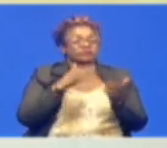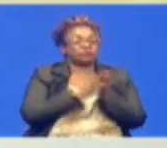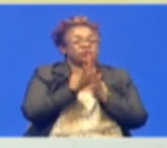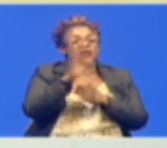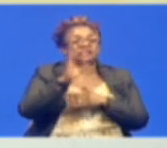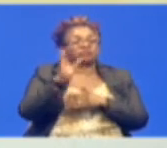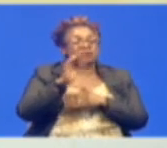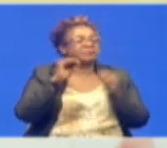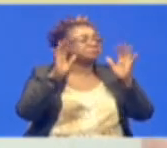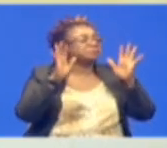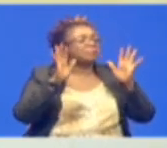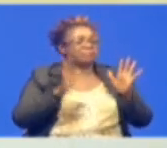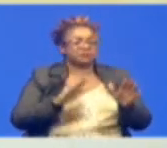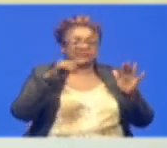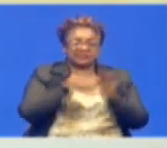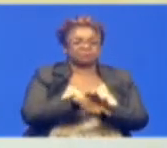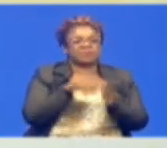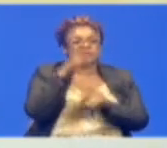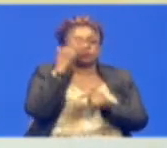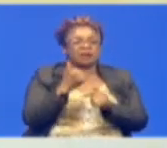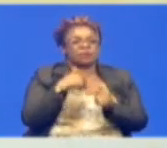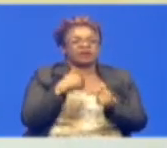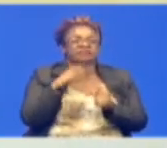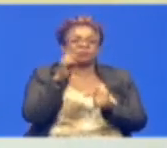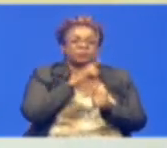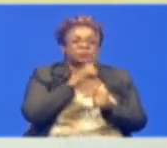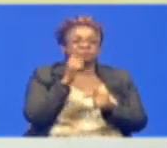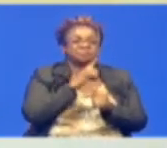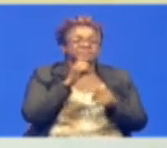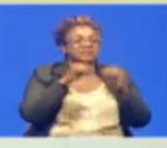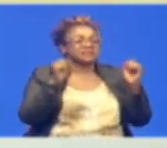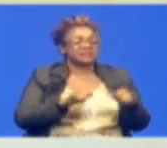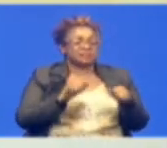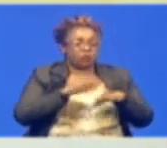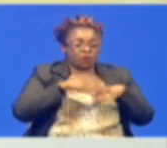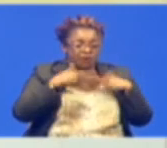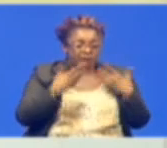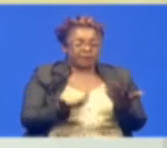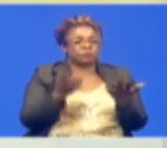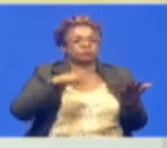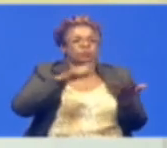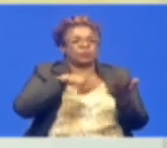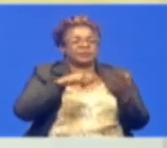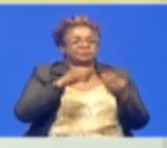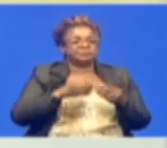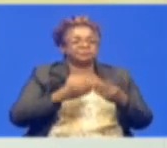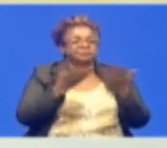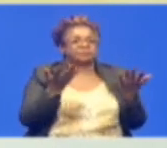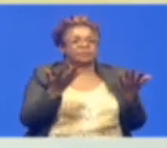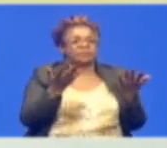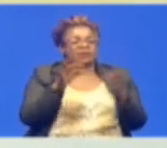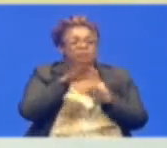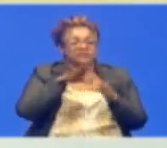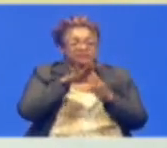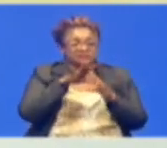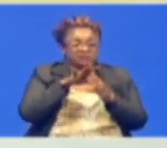important. And that is why there is a very stringent system on how we eventually release our tea in the